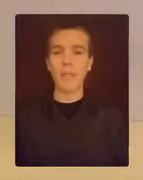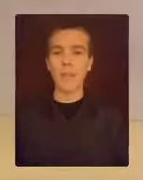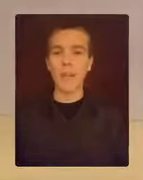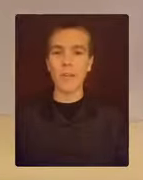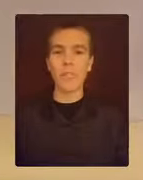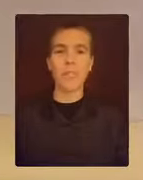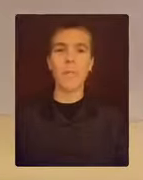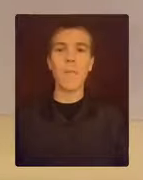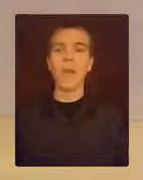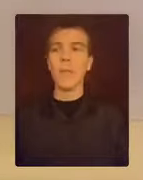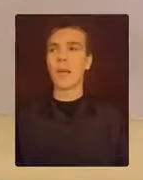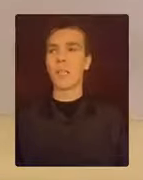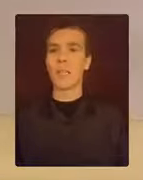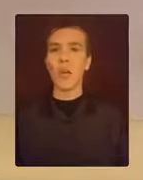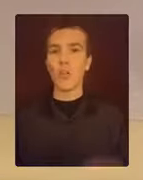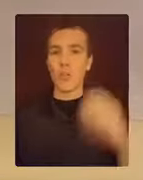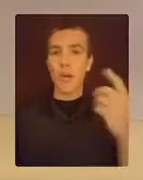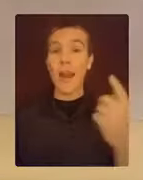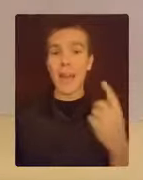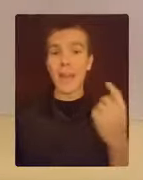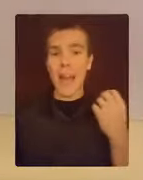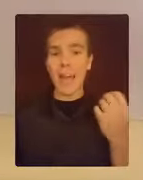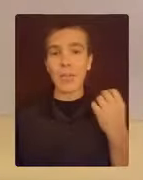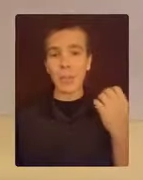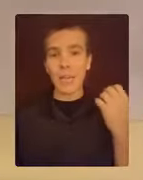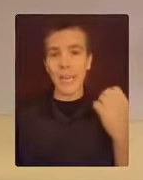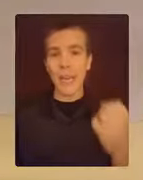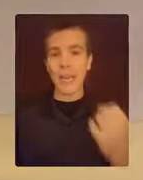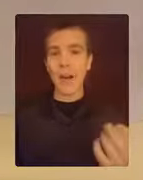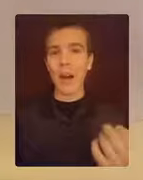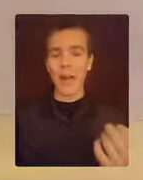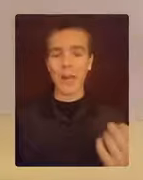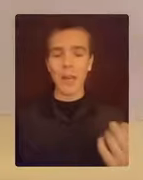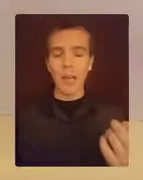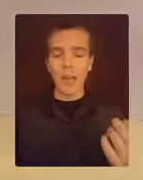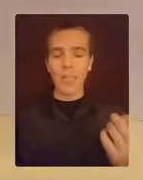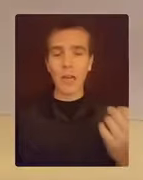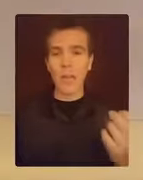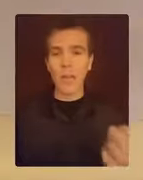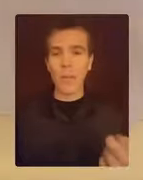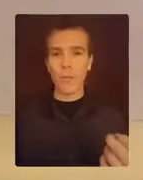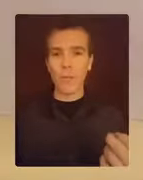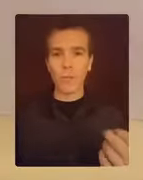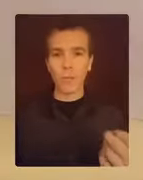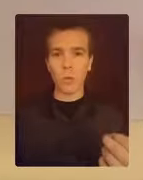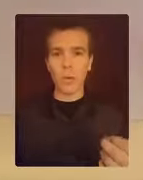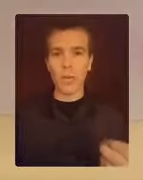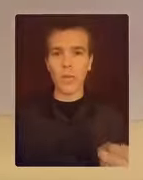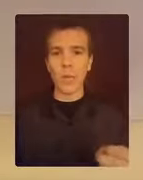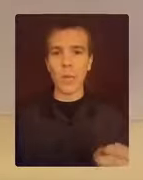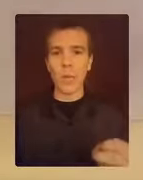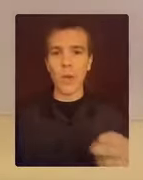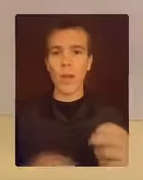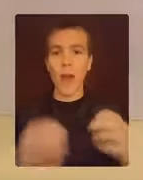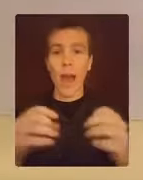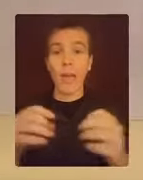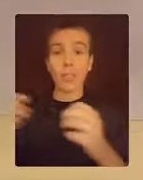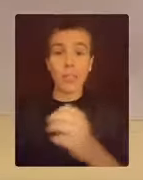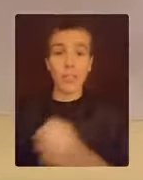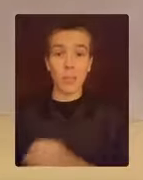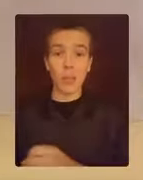and experience them, because your brain actually cannot tell the difference between when